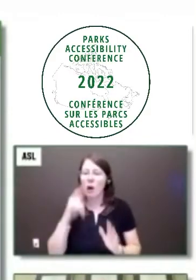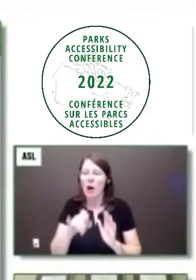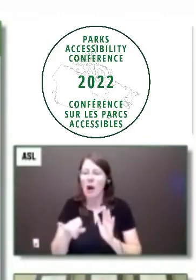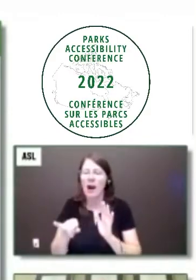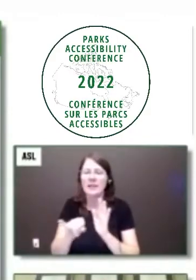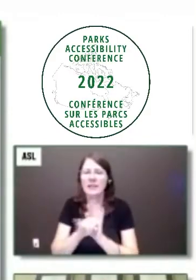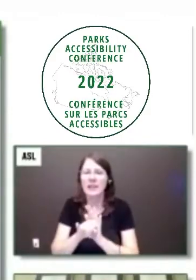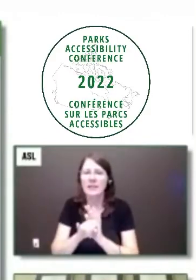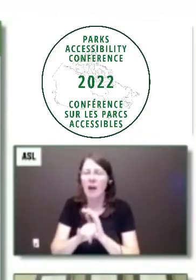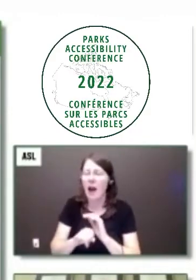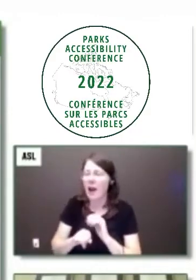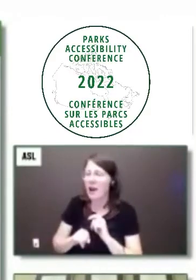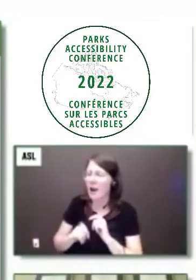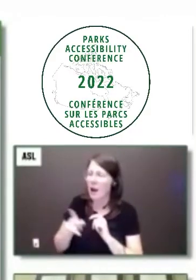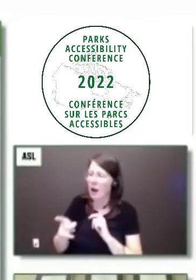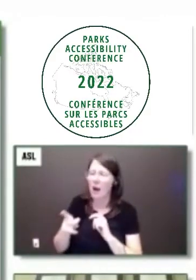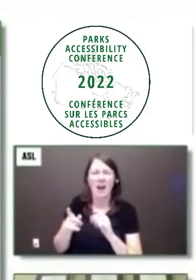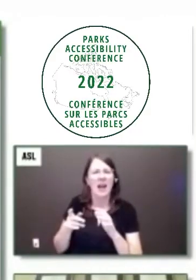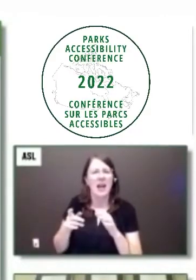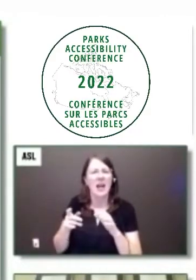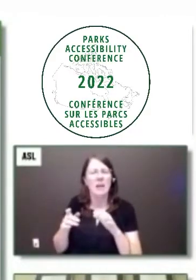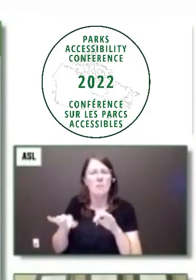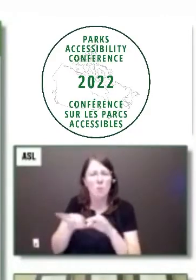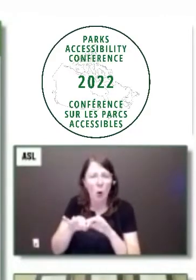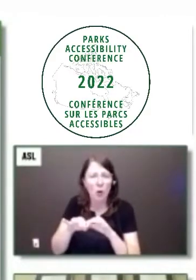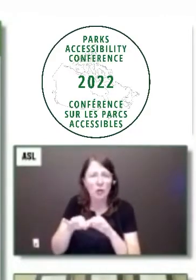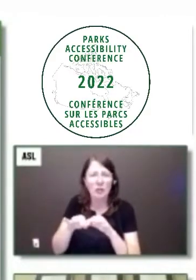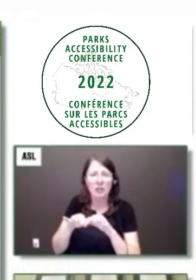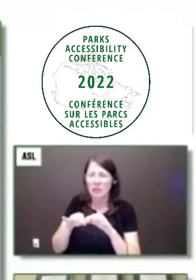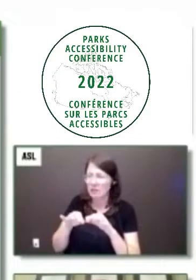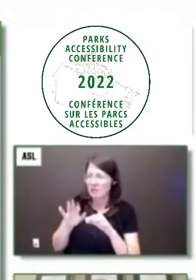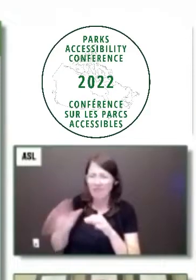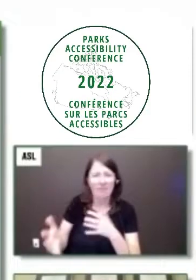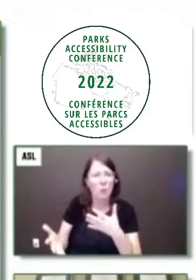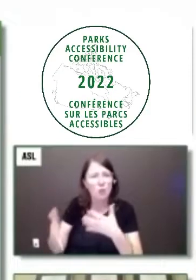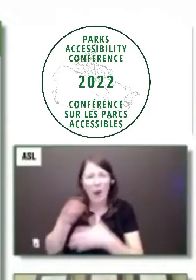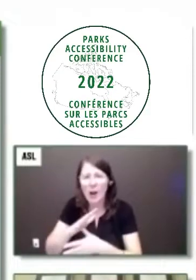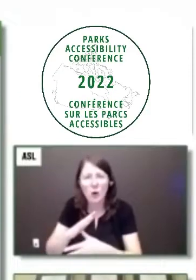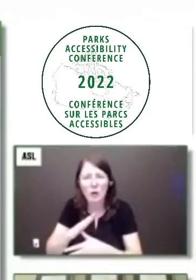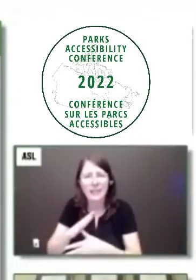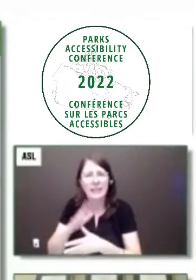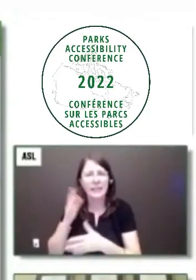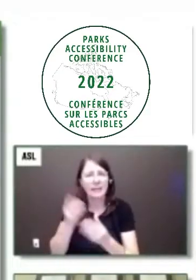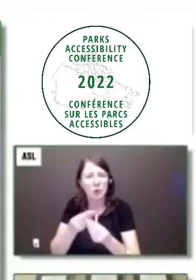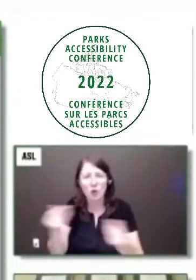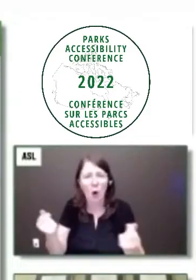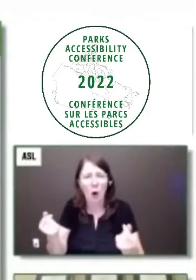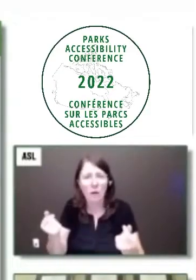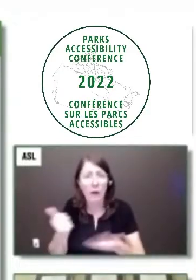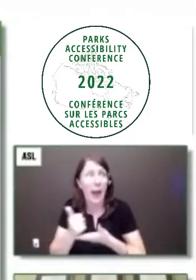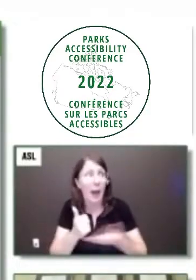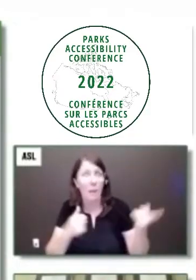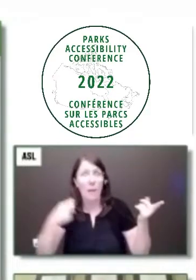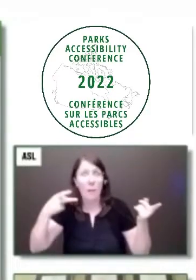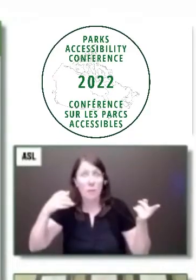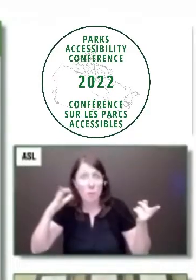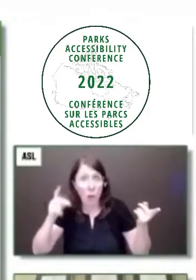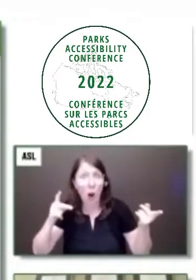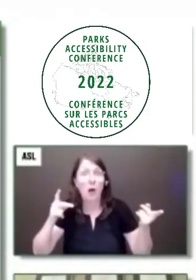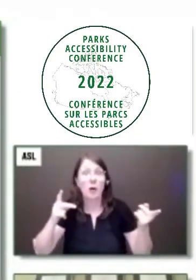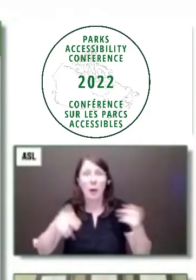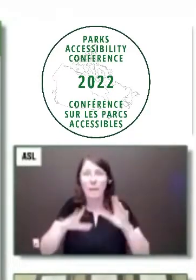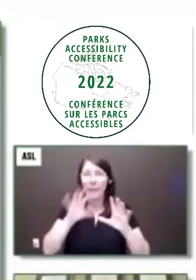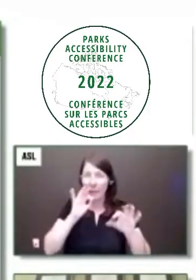addressed and help the parks focus on those priorities and move forward. I